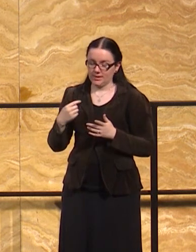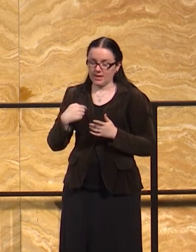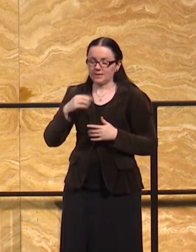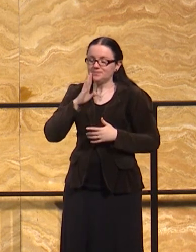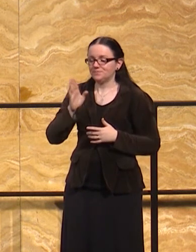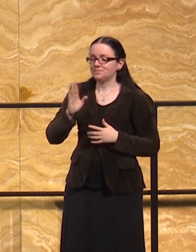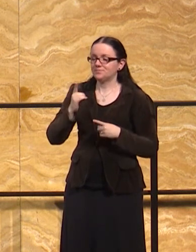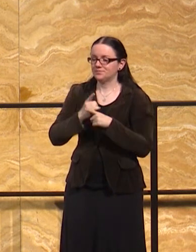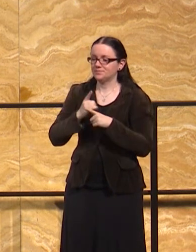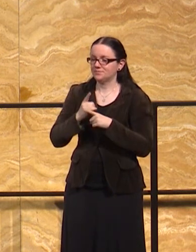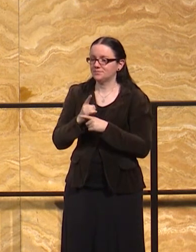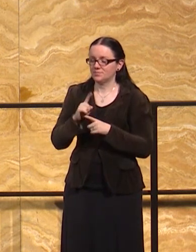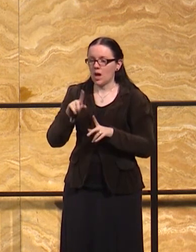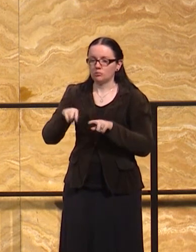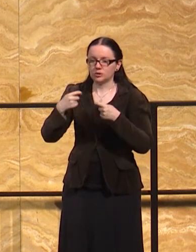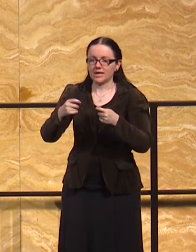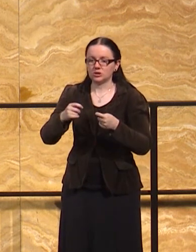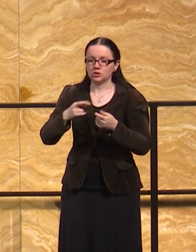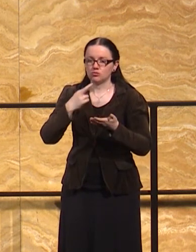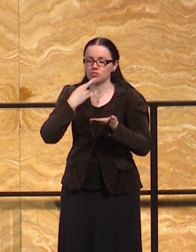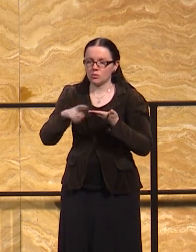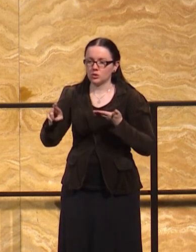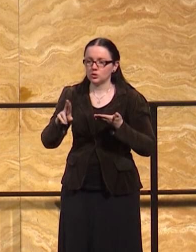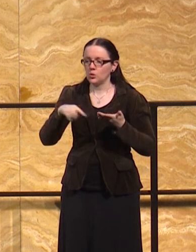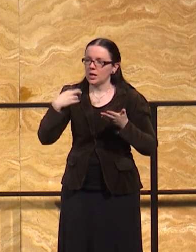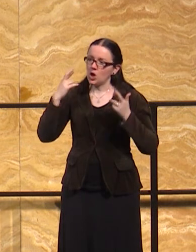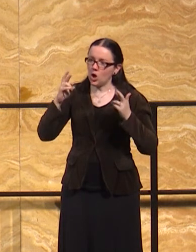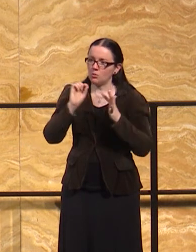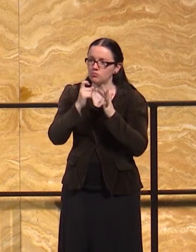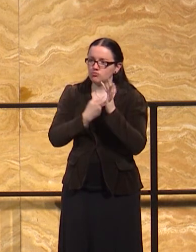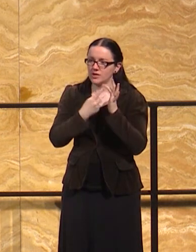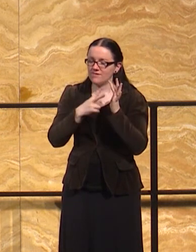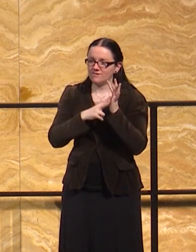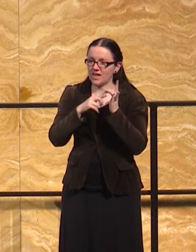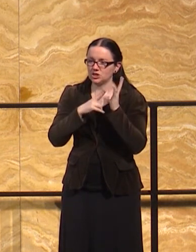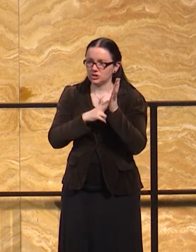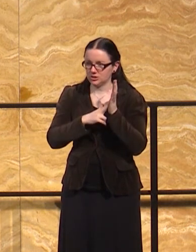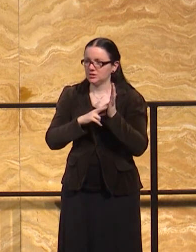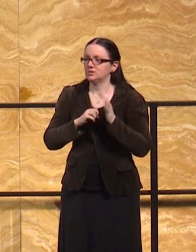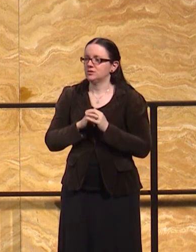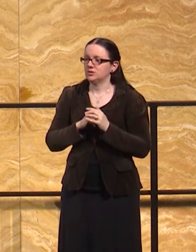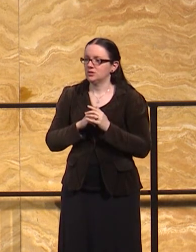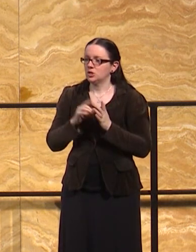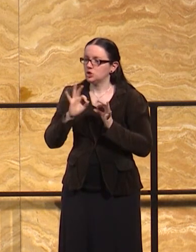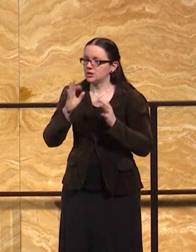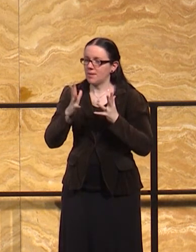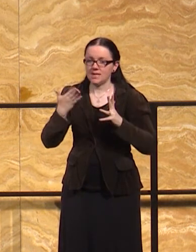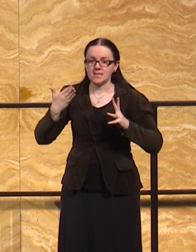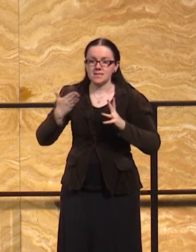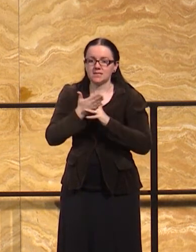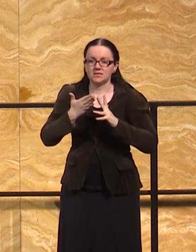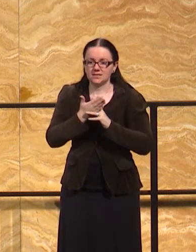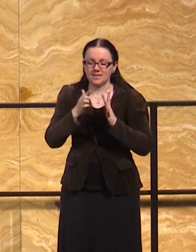report, said, we hope that prevention is not going to be a door, a window for interference in